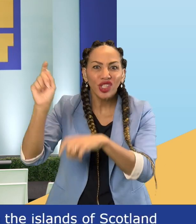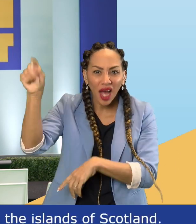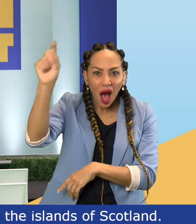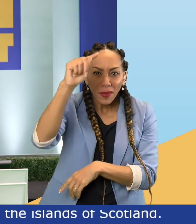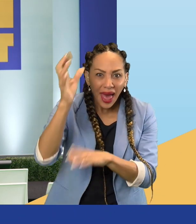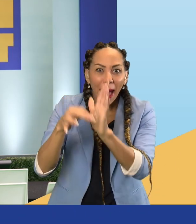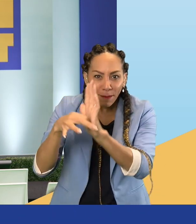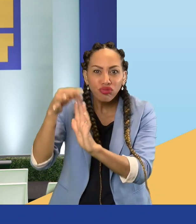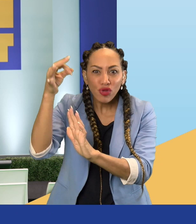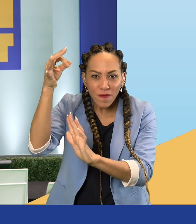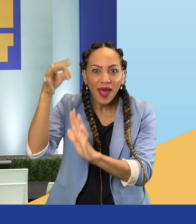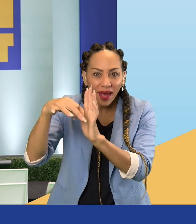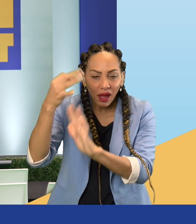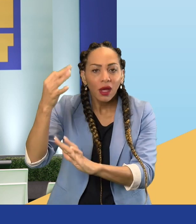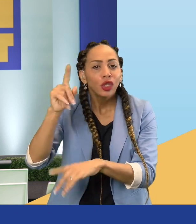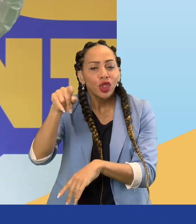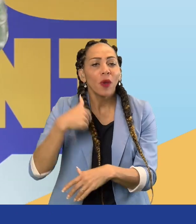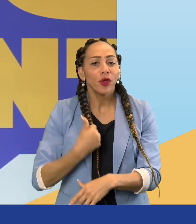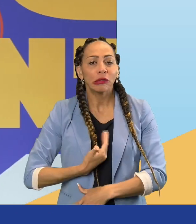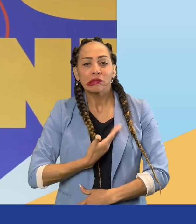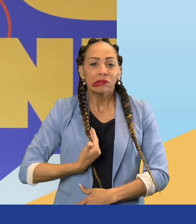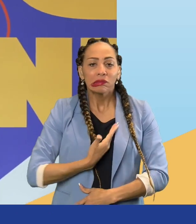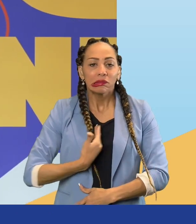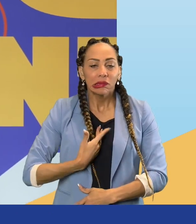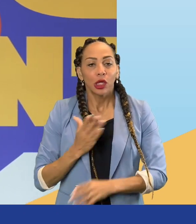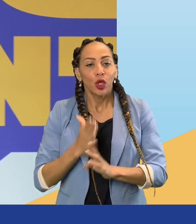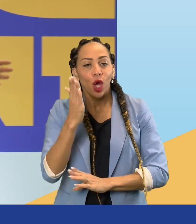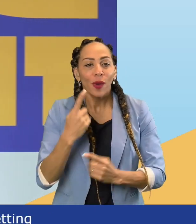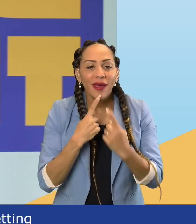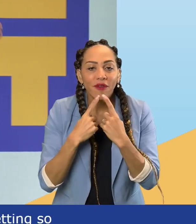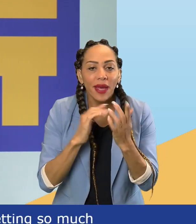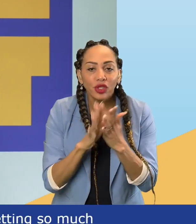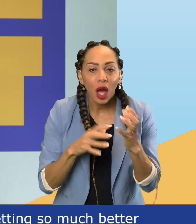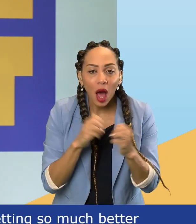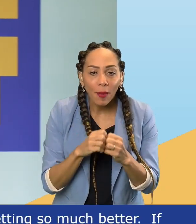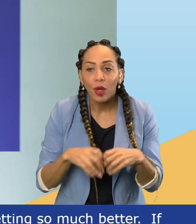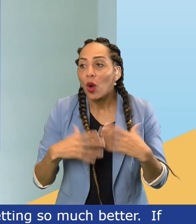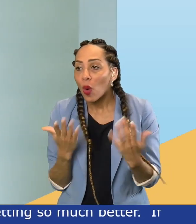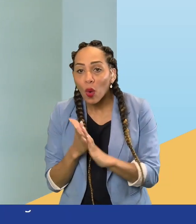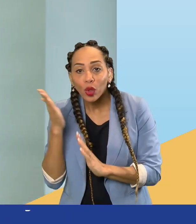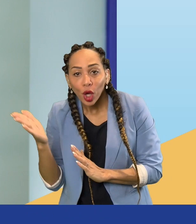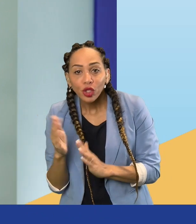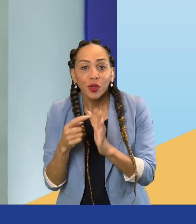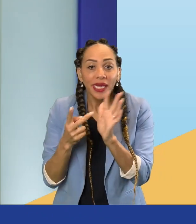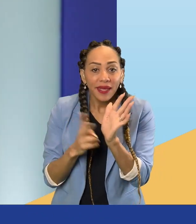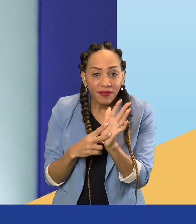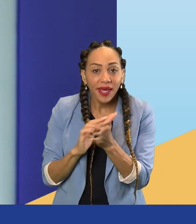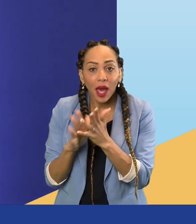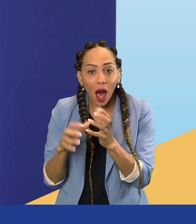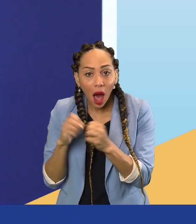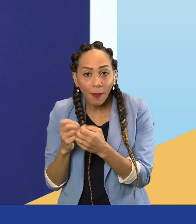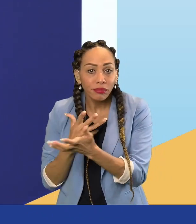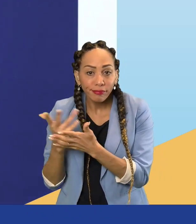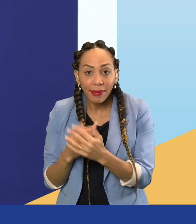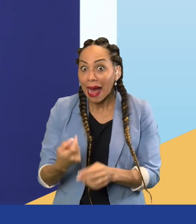not sure, have a look at the Innovation Hub today, have a look at the EV Hub and chat to the guys on there, have a look on ZapMap,